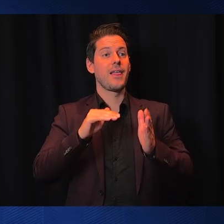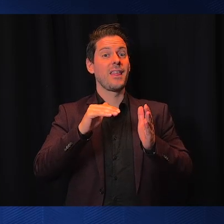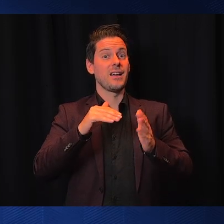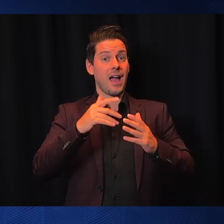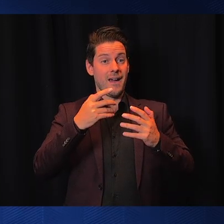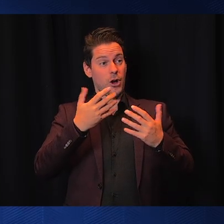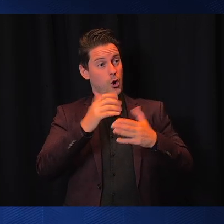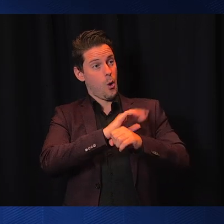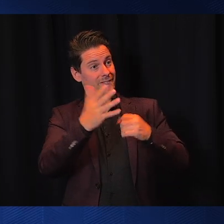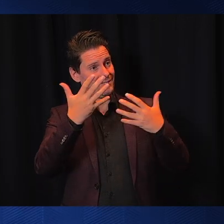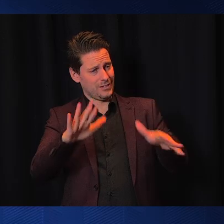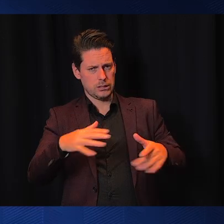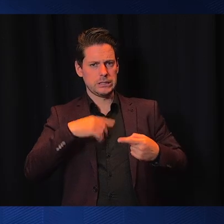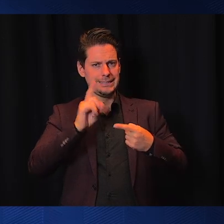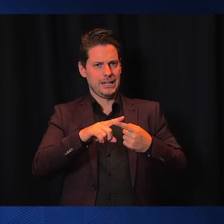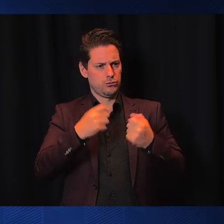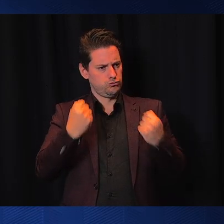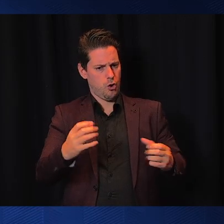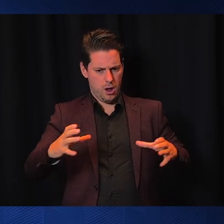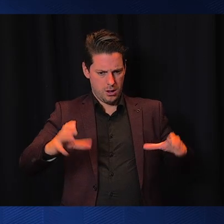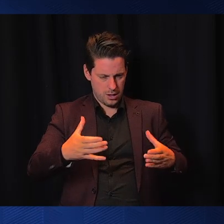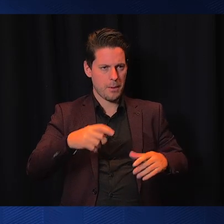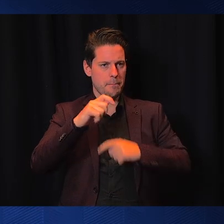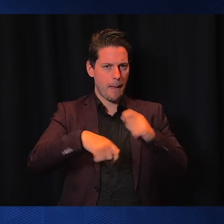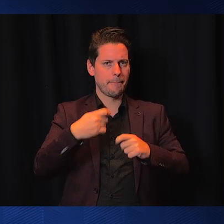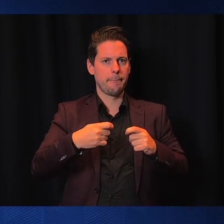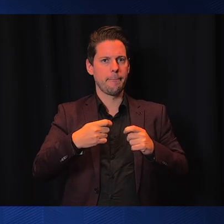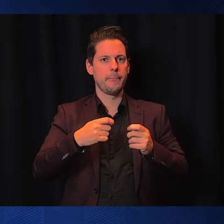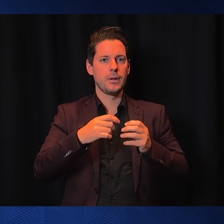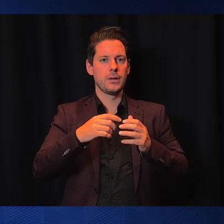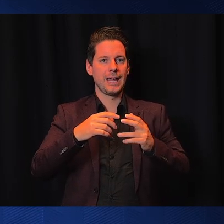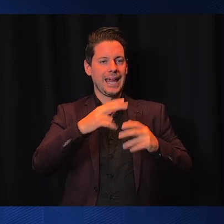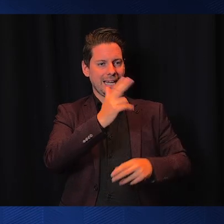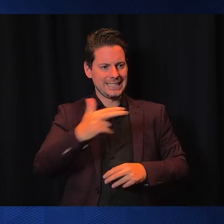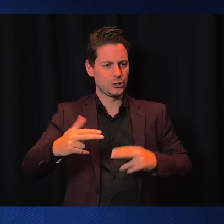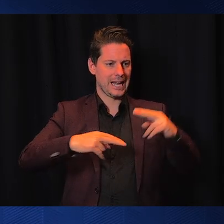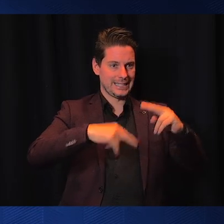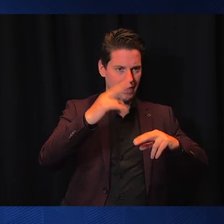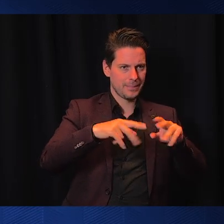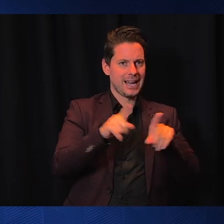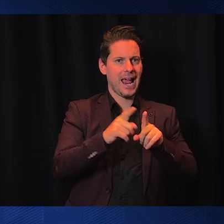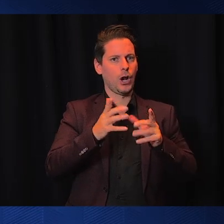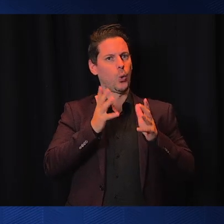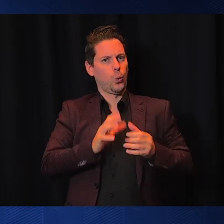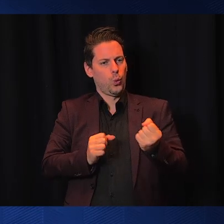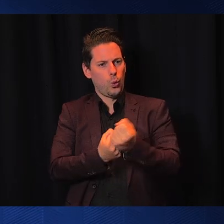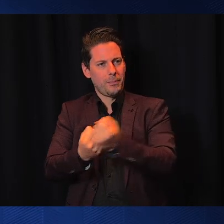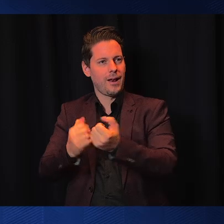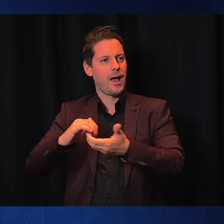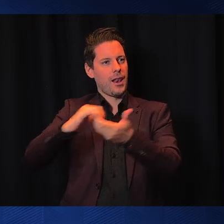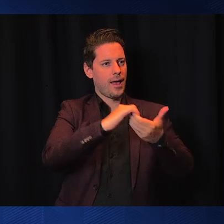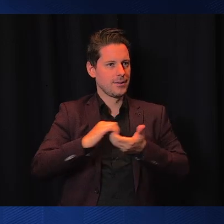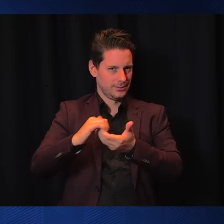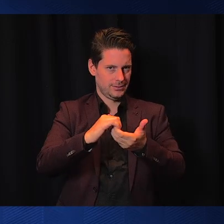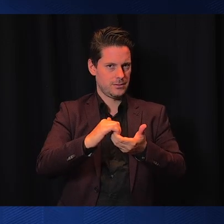Alliance, knowing that humanitarian alone will not answer the problem. As far as we're concerned, there is no divide between humanitarian and